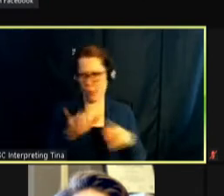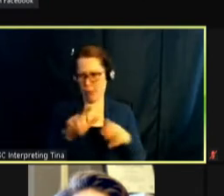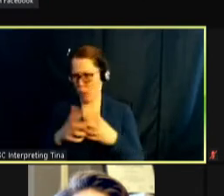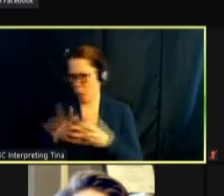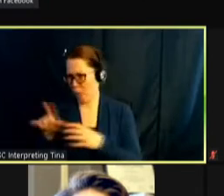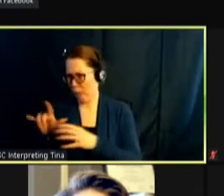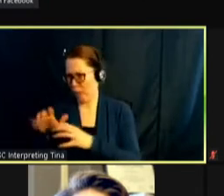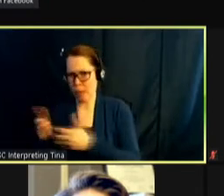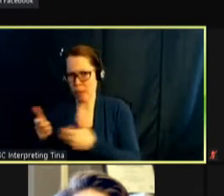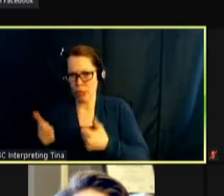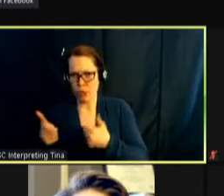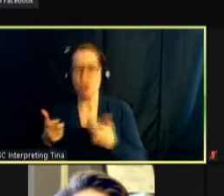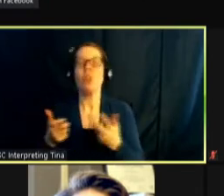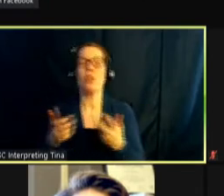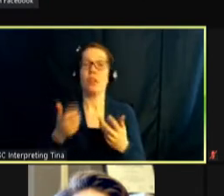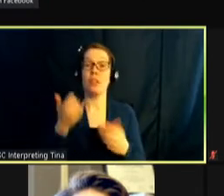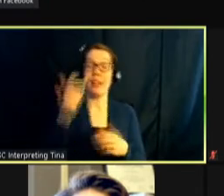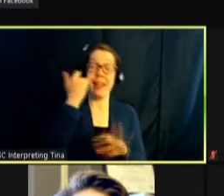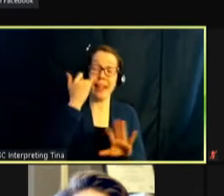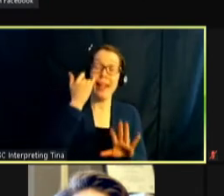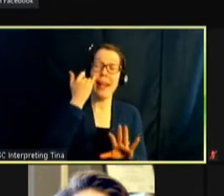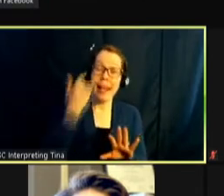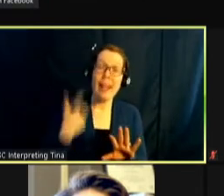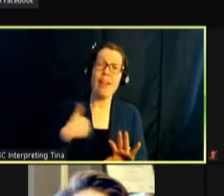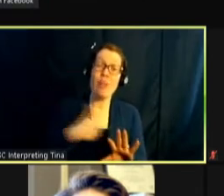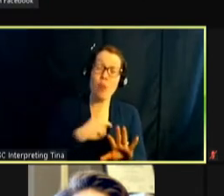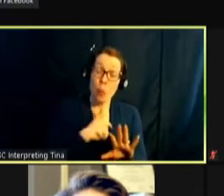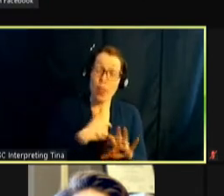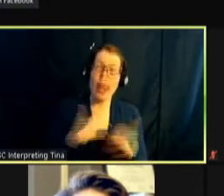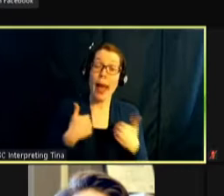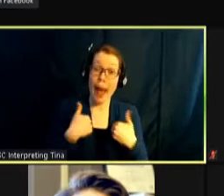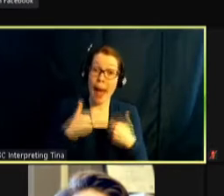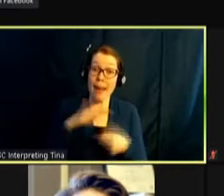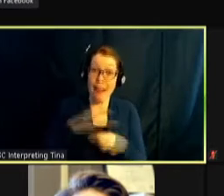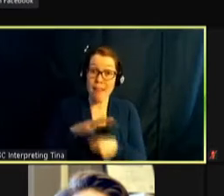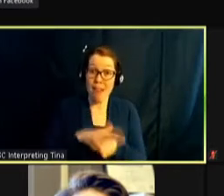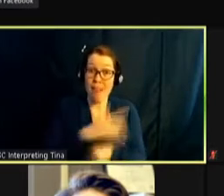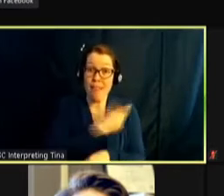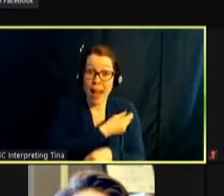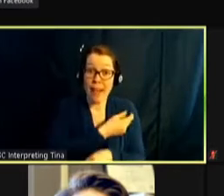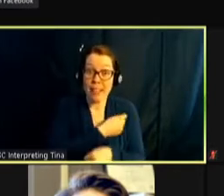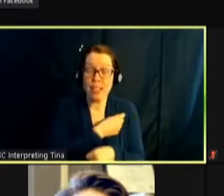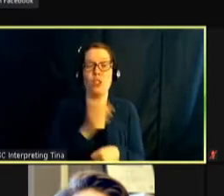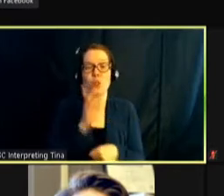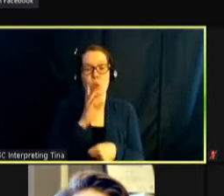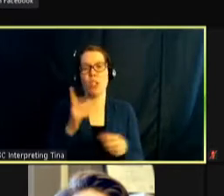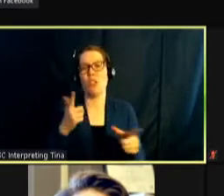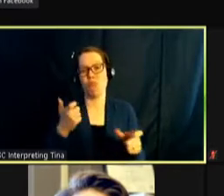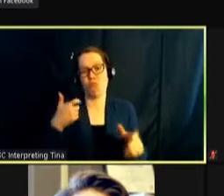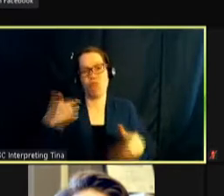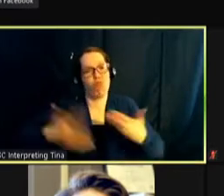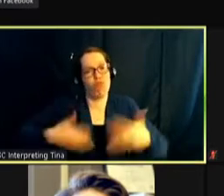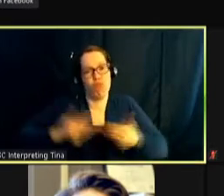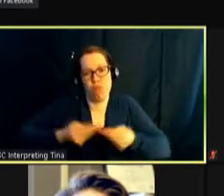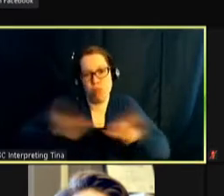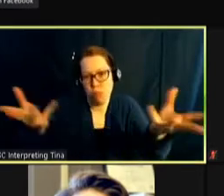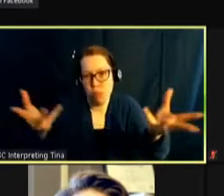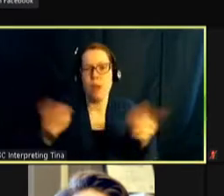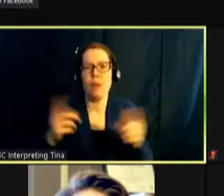enough of doses for everybody, this job would be very easy. We could do it very fast. Just a side